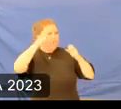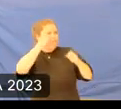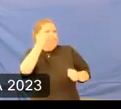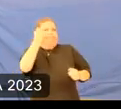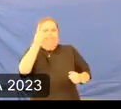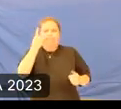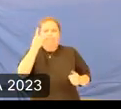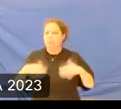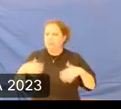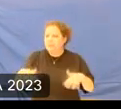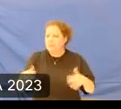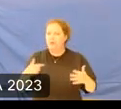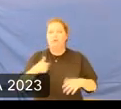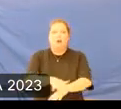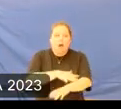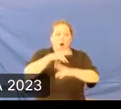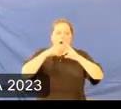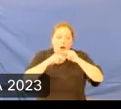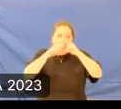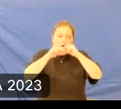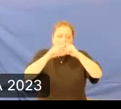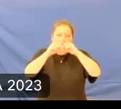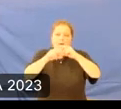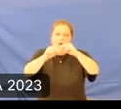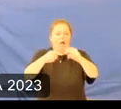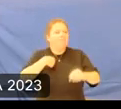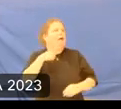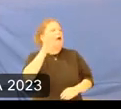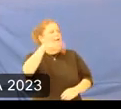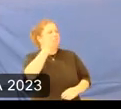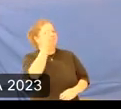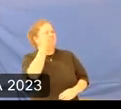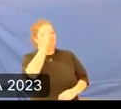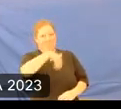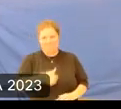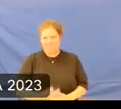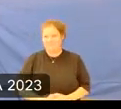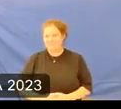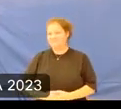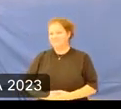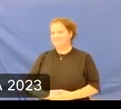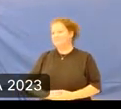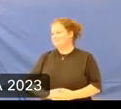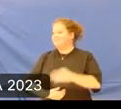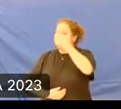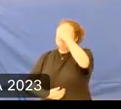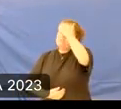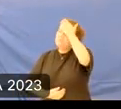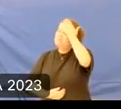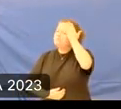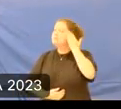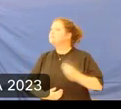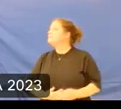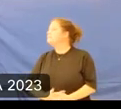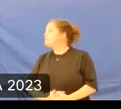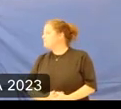no trouble understanding what's said. But 4 times, it starts to get a little bit difficult. So I put it to you